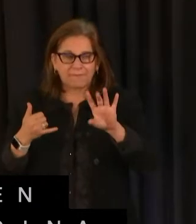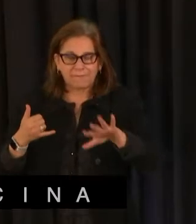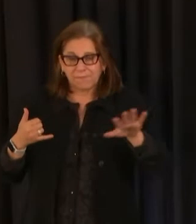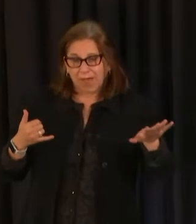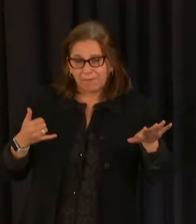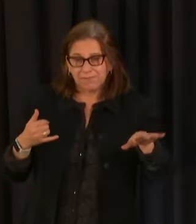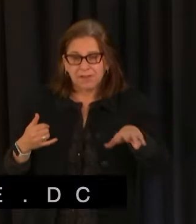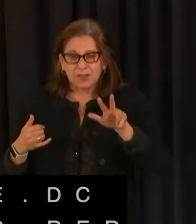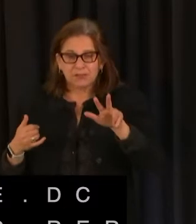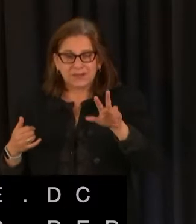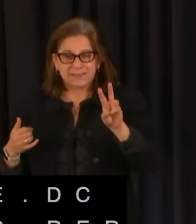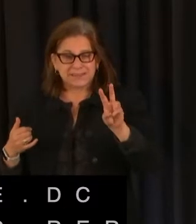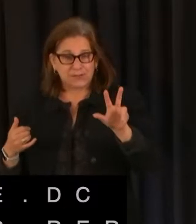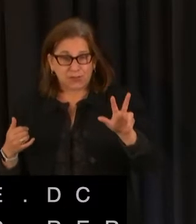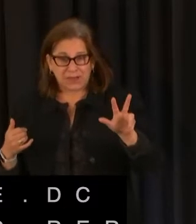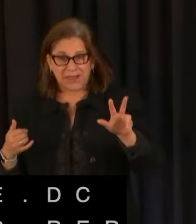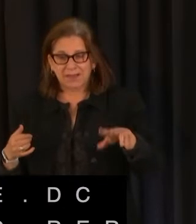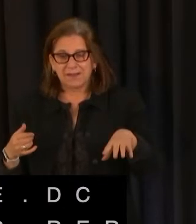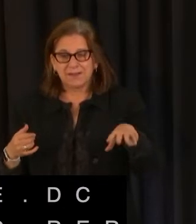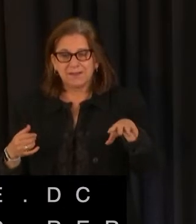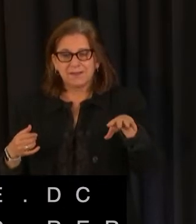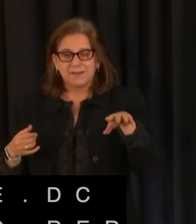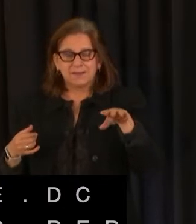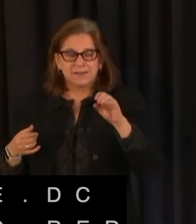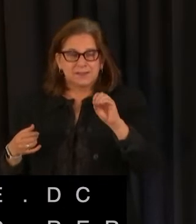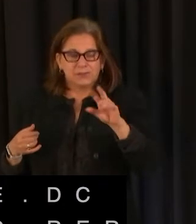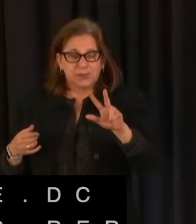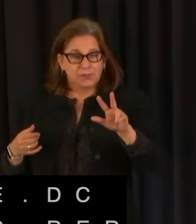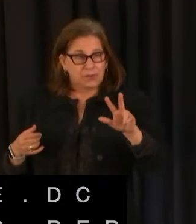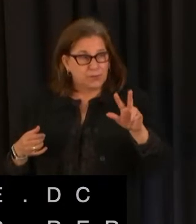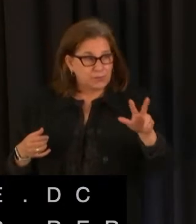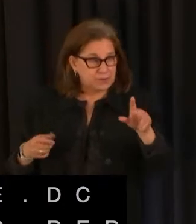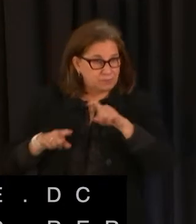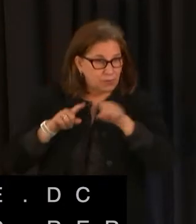855-363-0333 to register for the district's